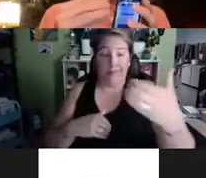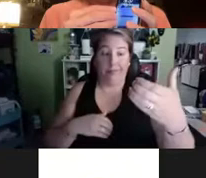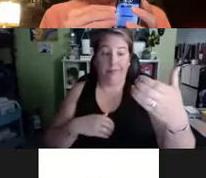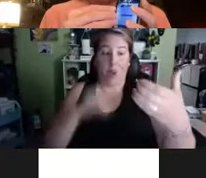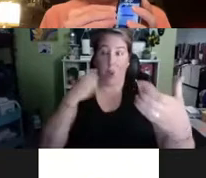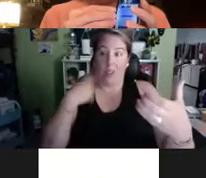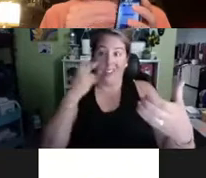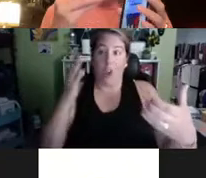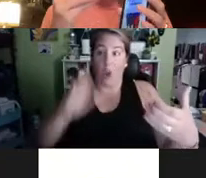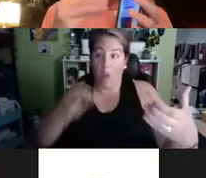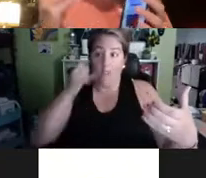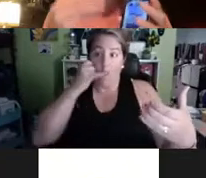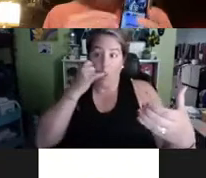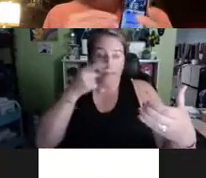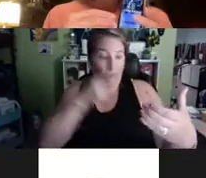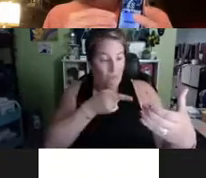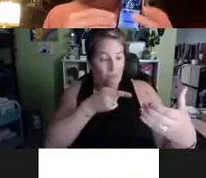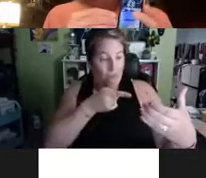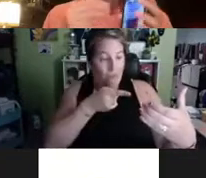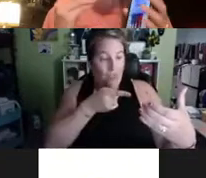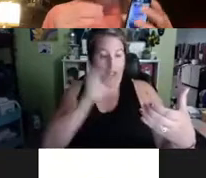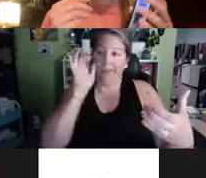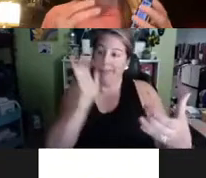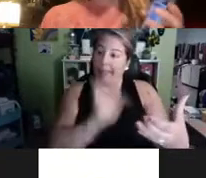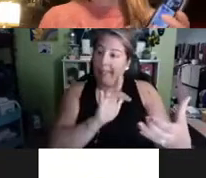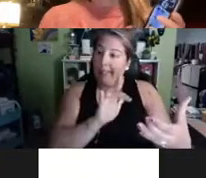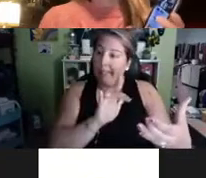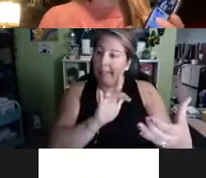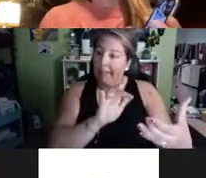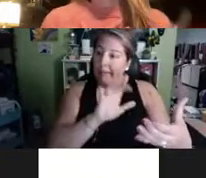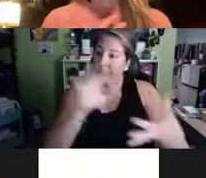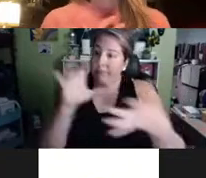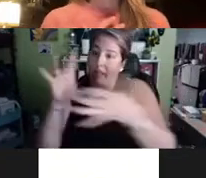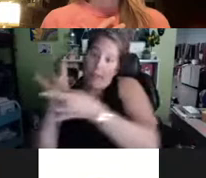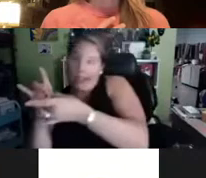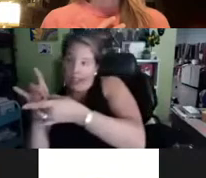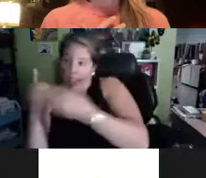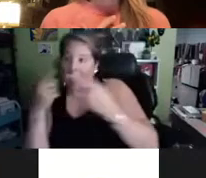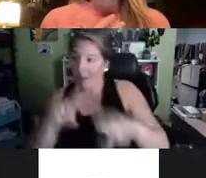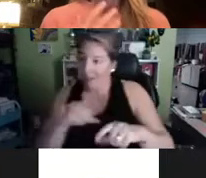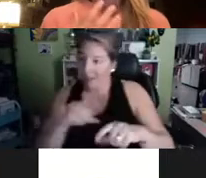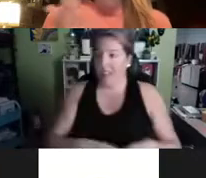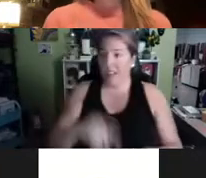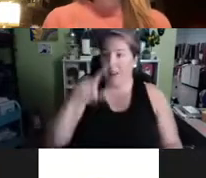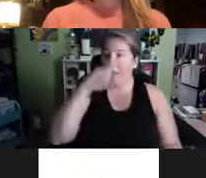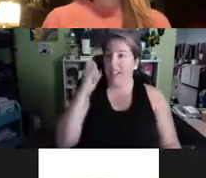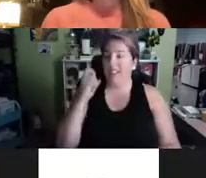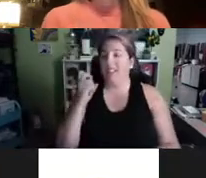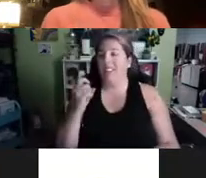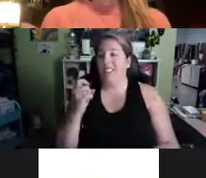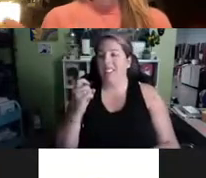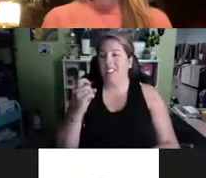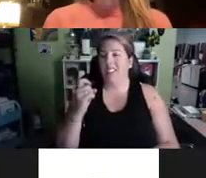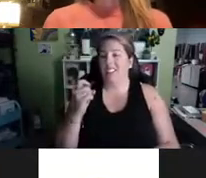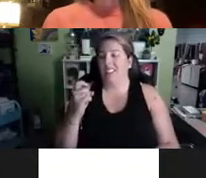to your customers from your host, because I think that's my biggest downfall is they're like, well, thanks, I sent up